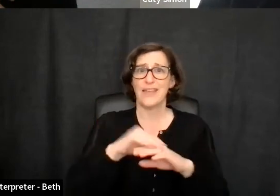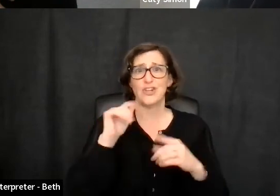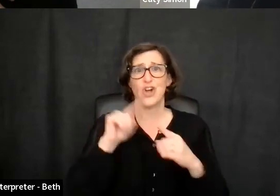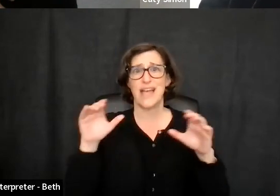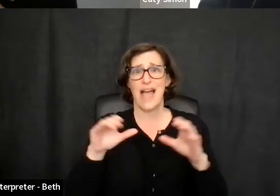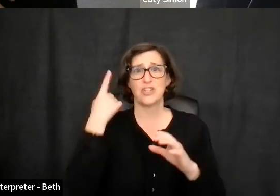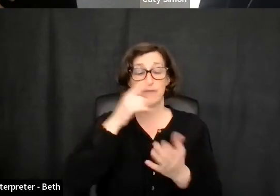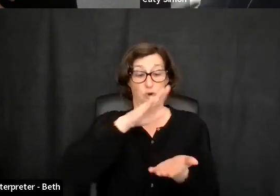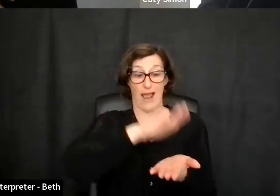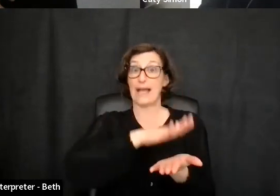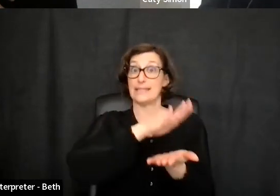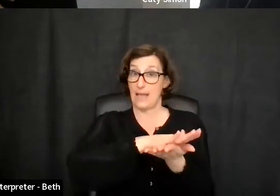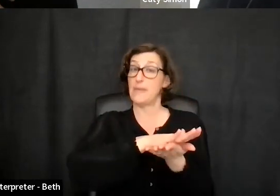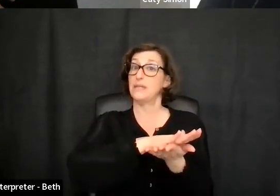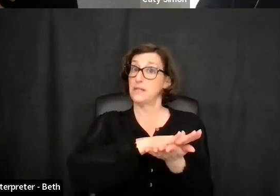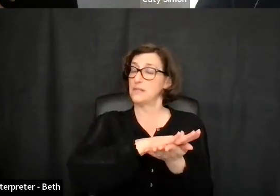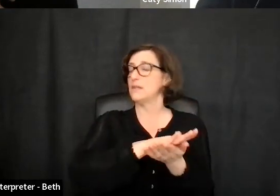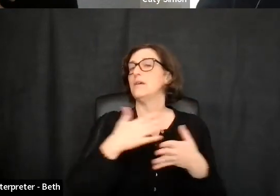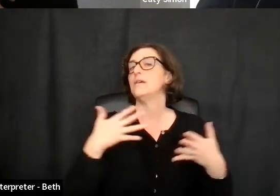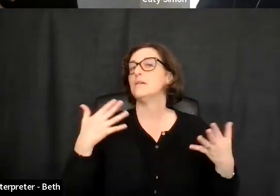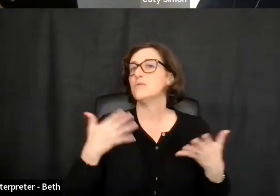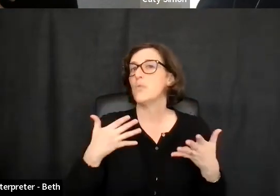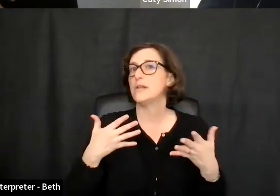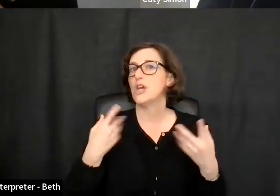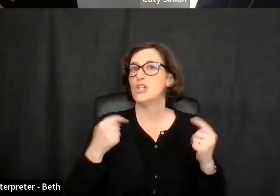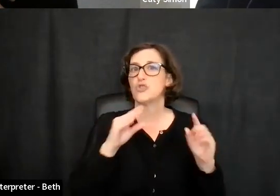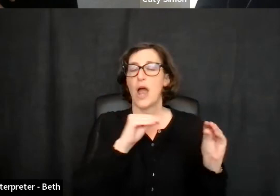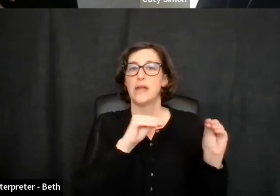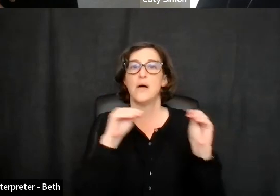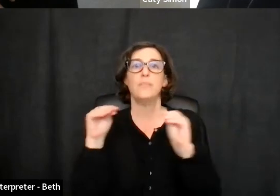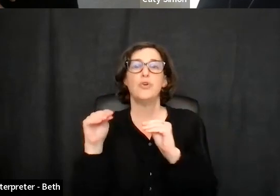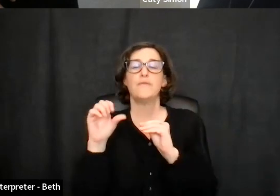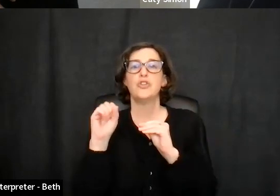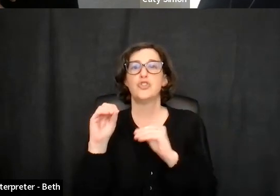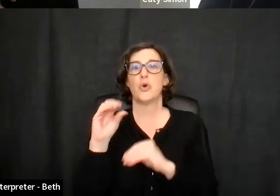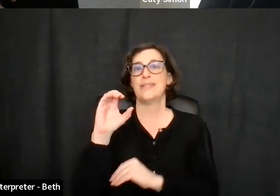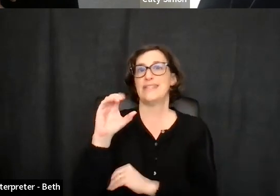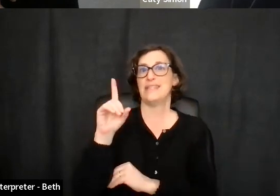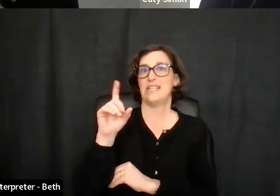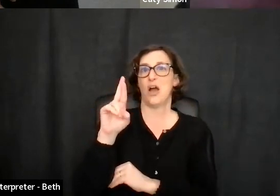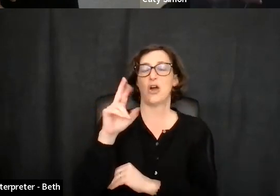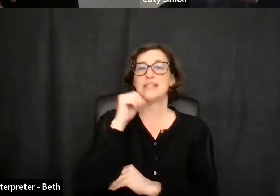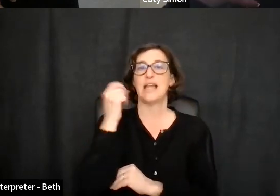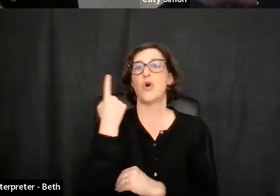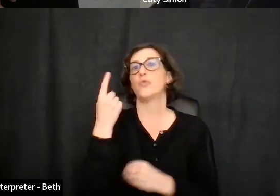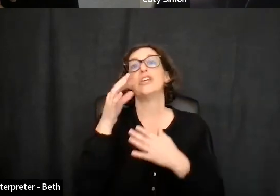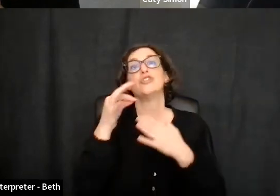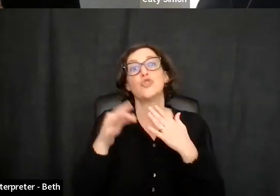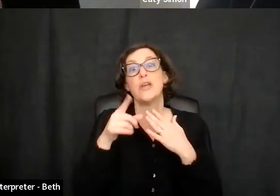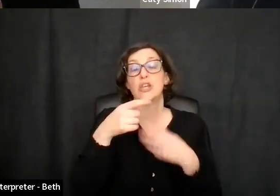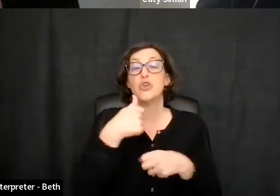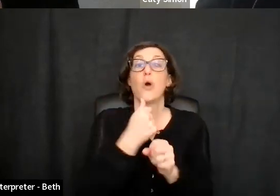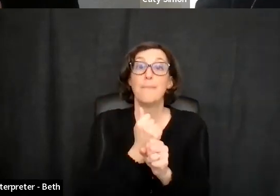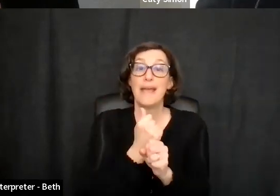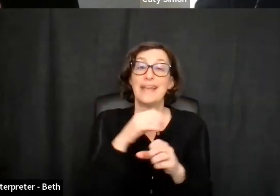for academics would be to try to move so that CDR is not just a choice that you're making